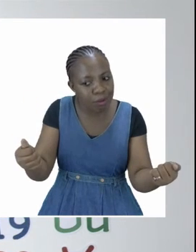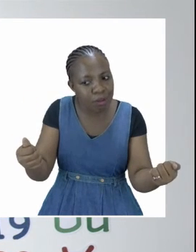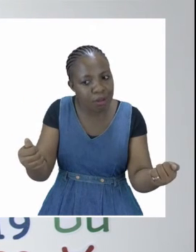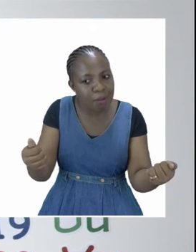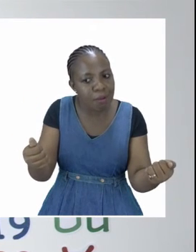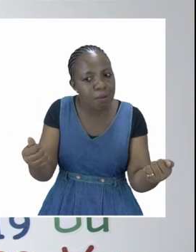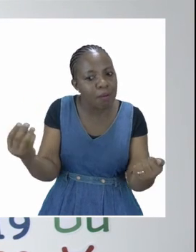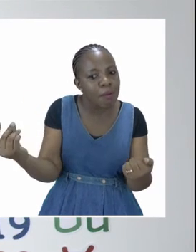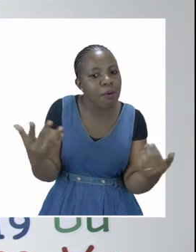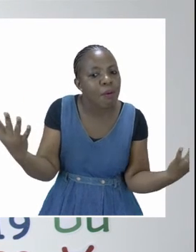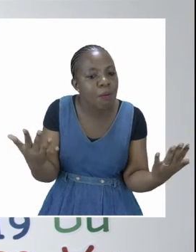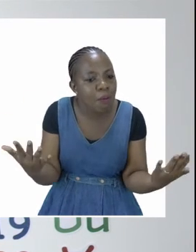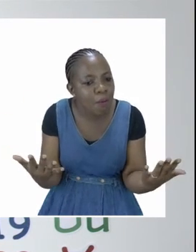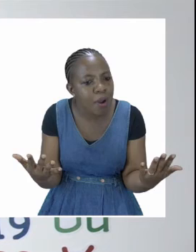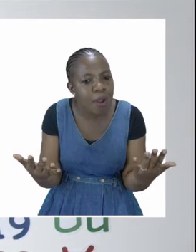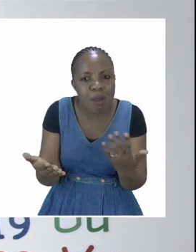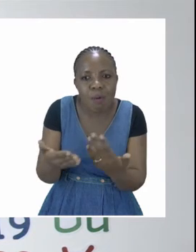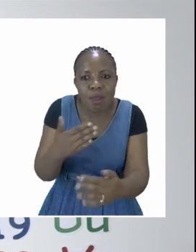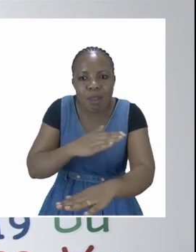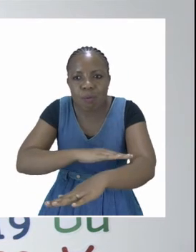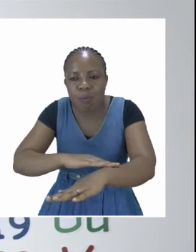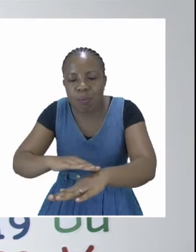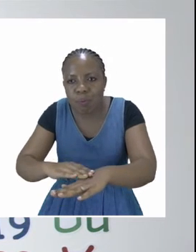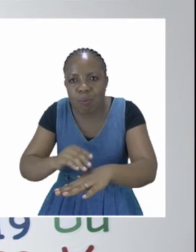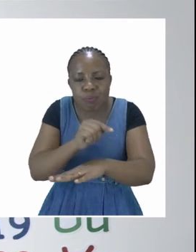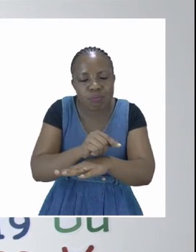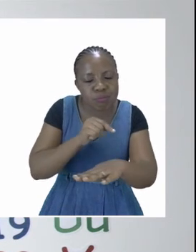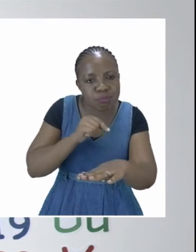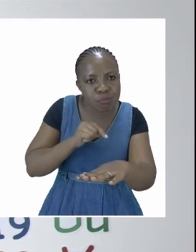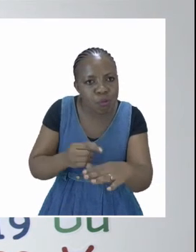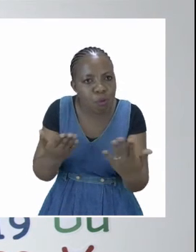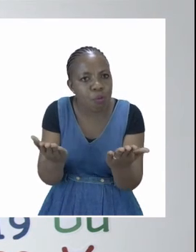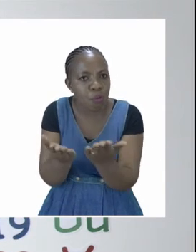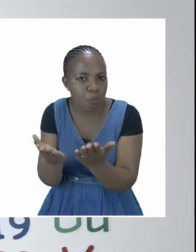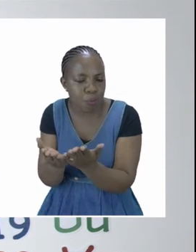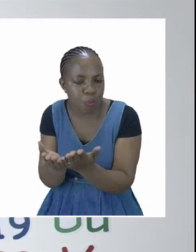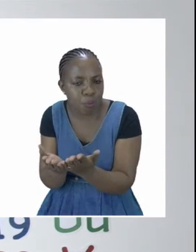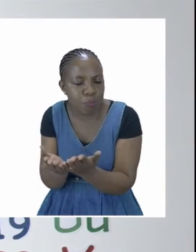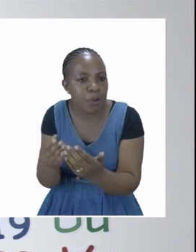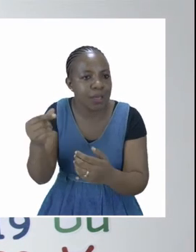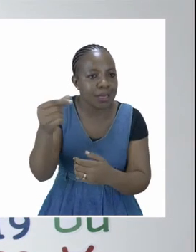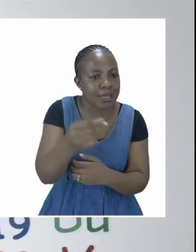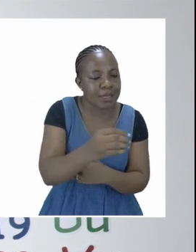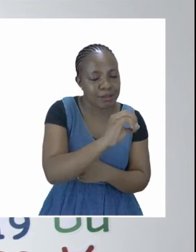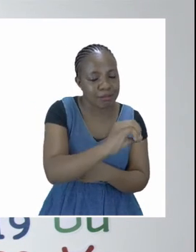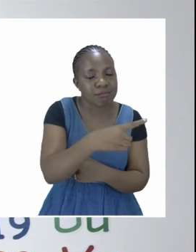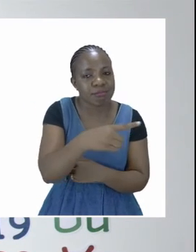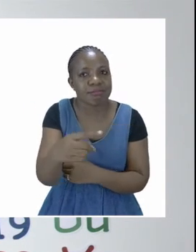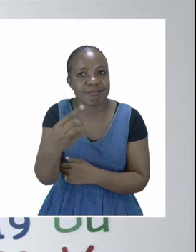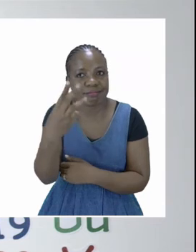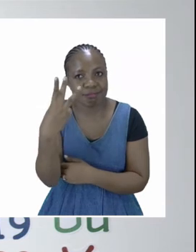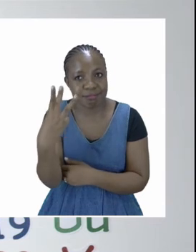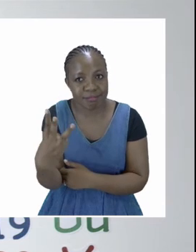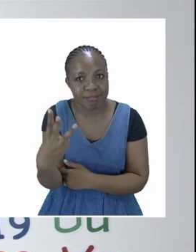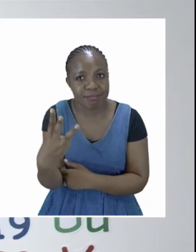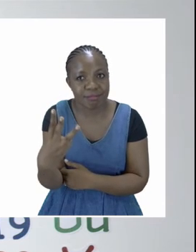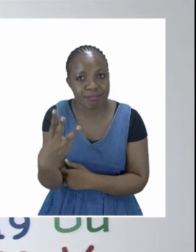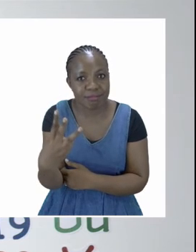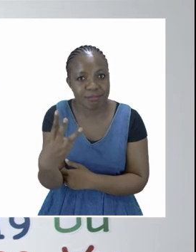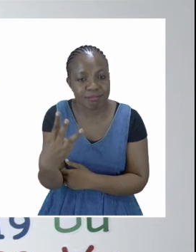Let's hope that he is a friendly octopus. So those are the pictures that I wanted to show